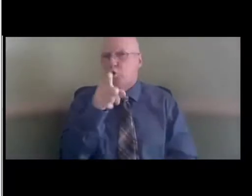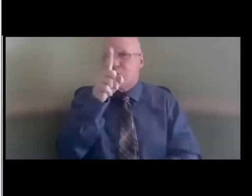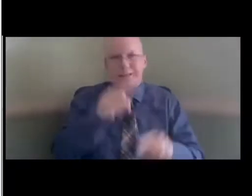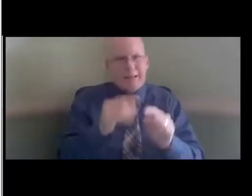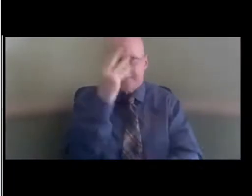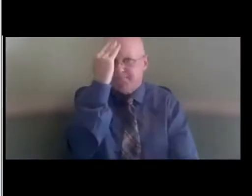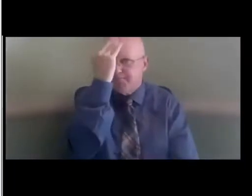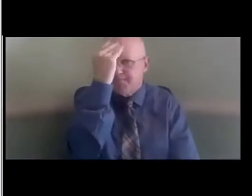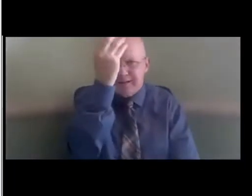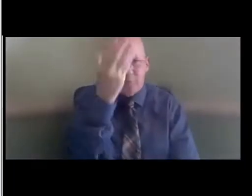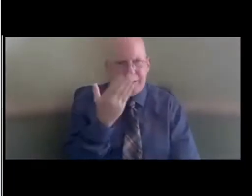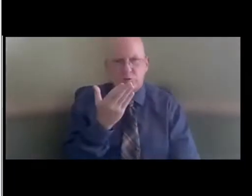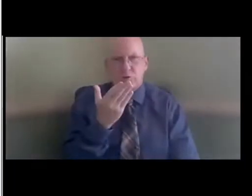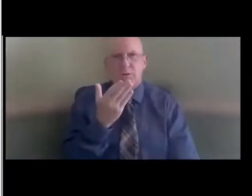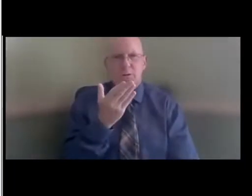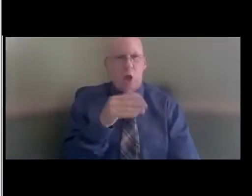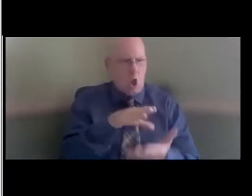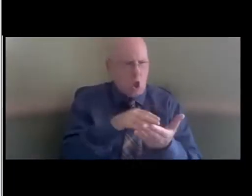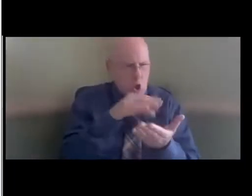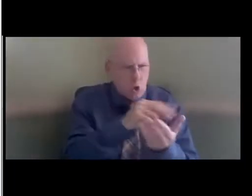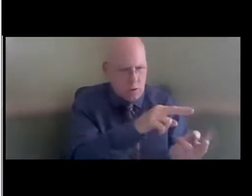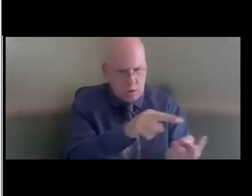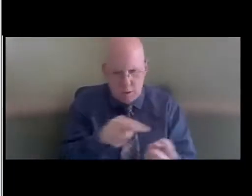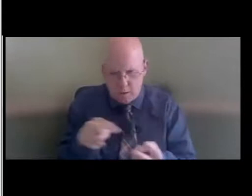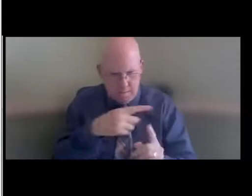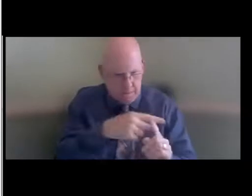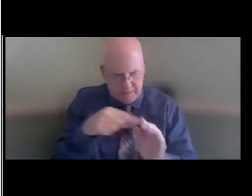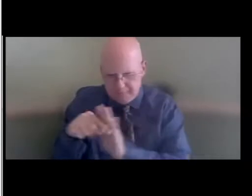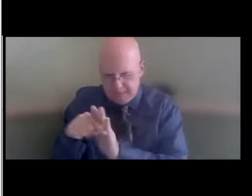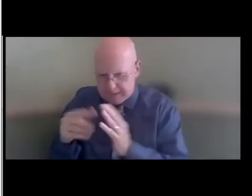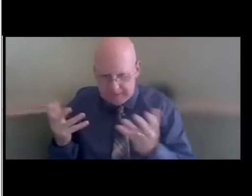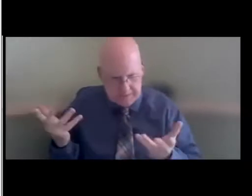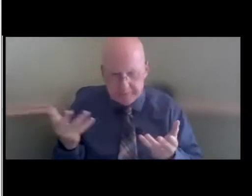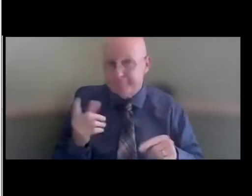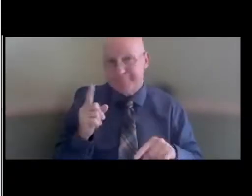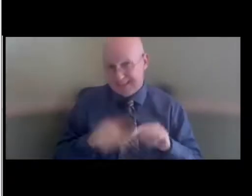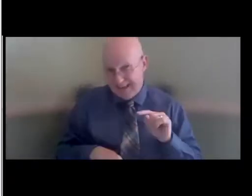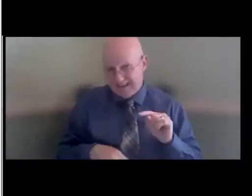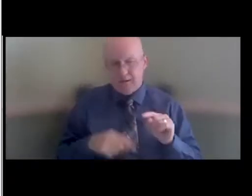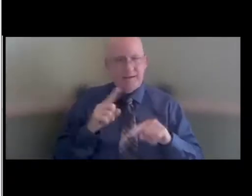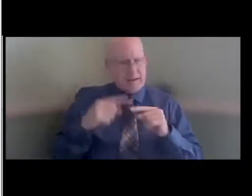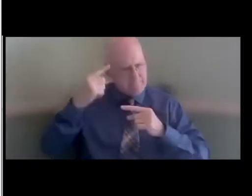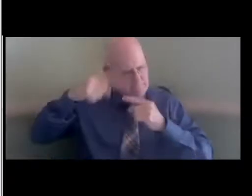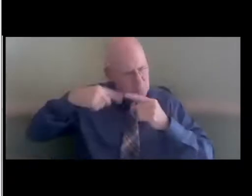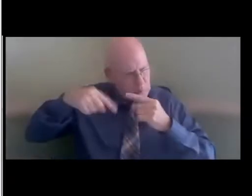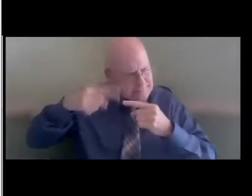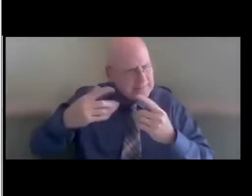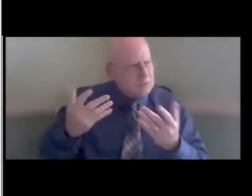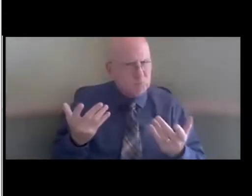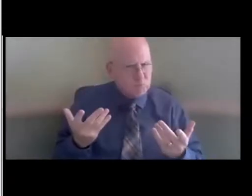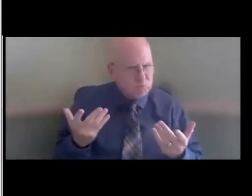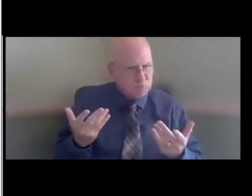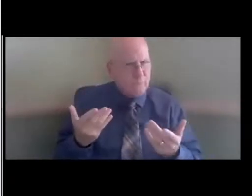So you can't take the information in to look at the pros and cons, to be able to then process the information, to come to some sort